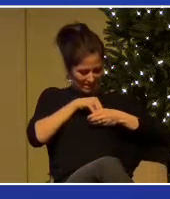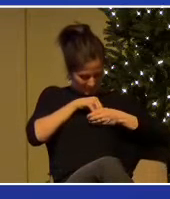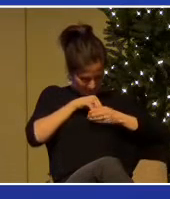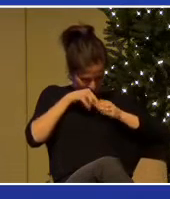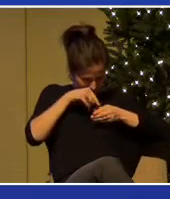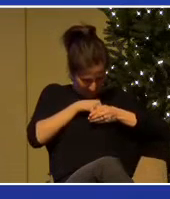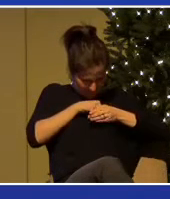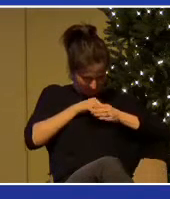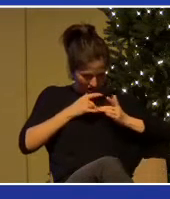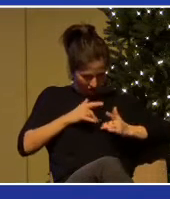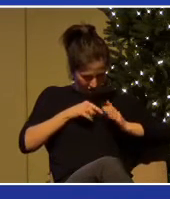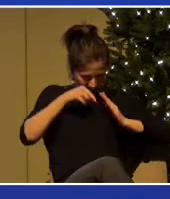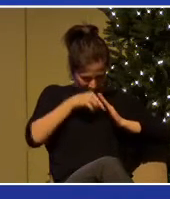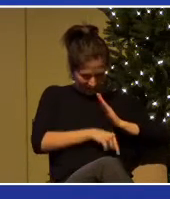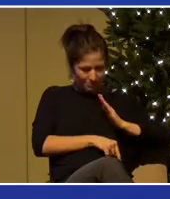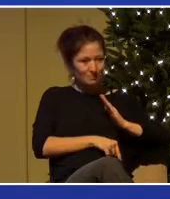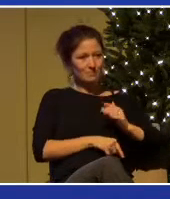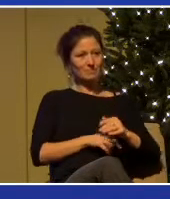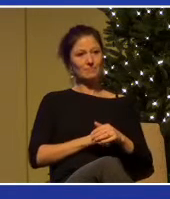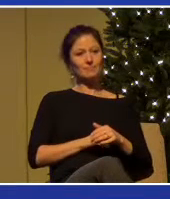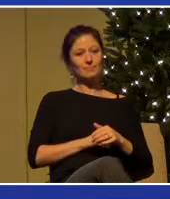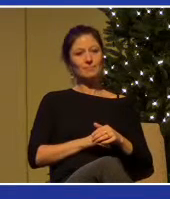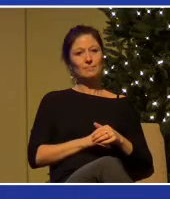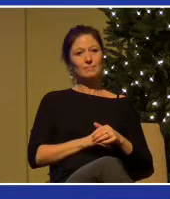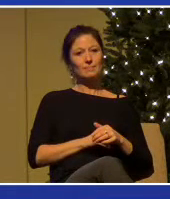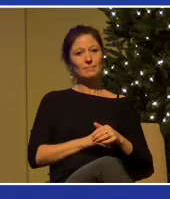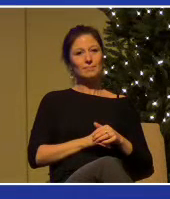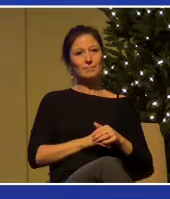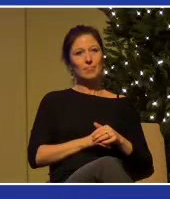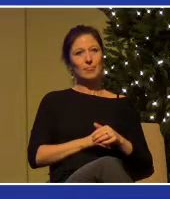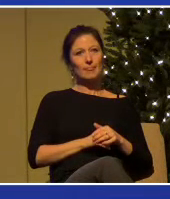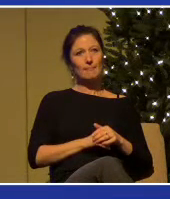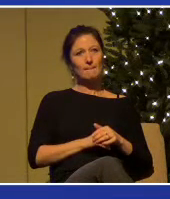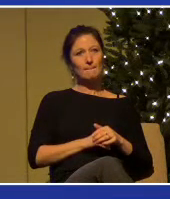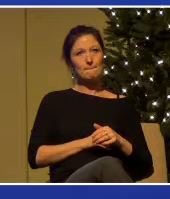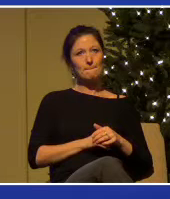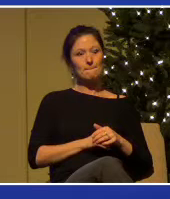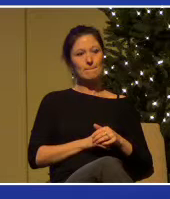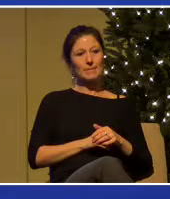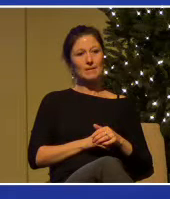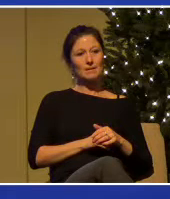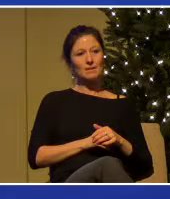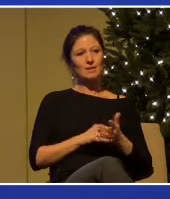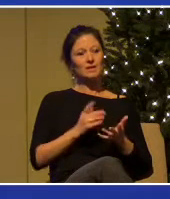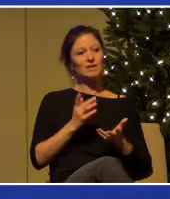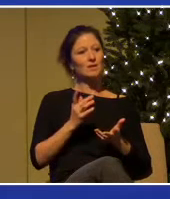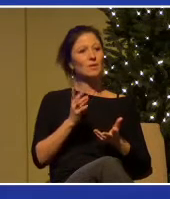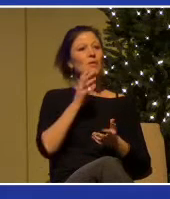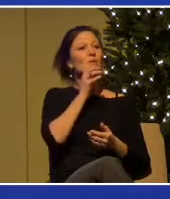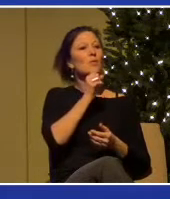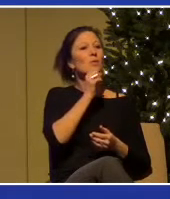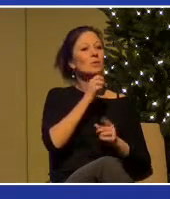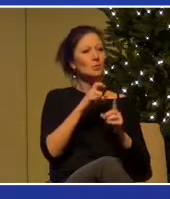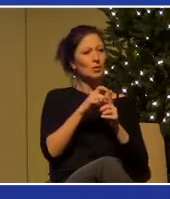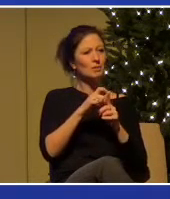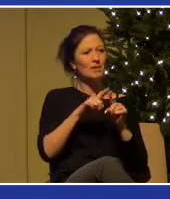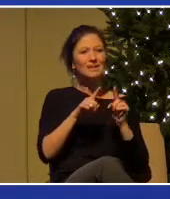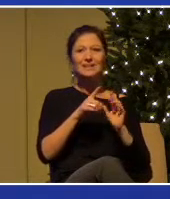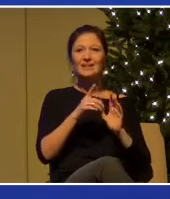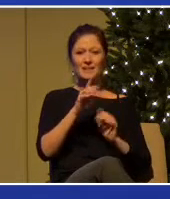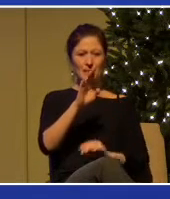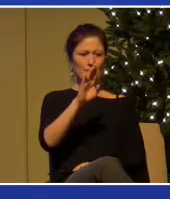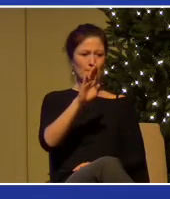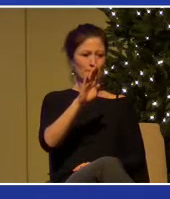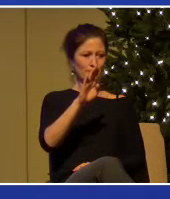hearts. Or as another age would have said, in the bowels of our being, the very depths of